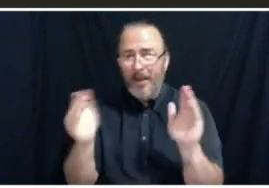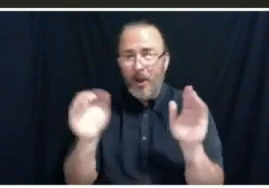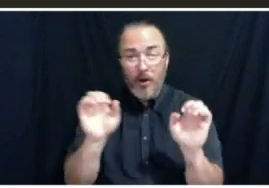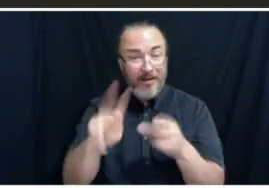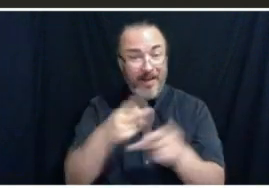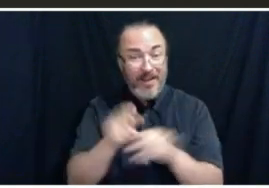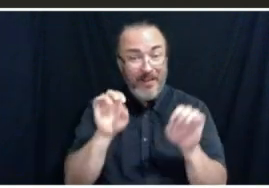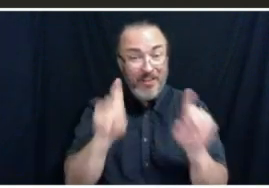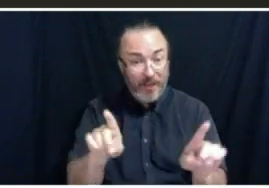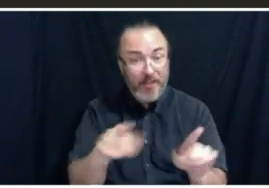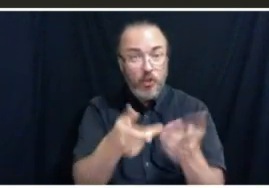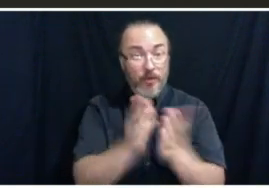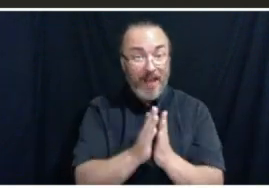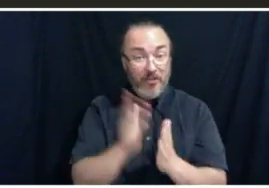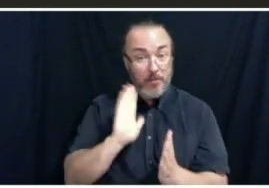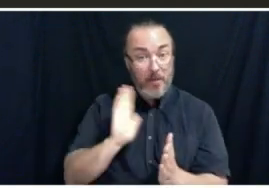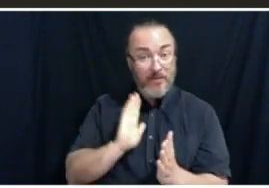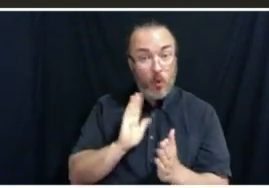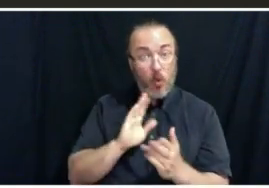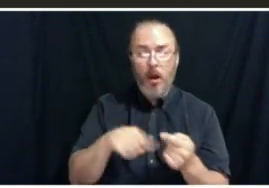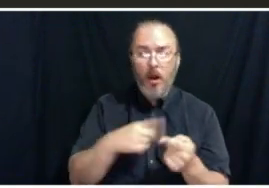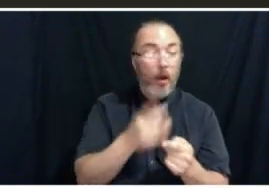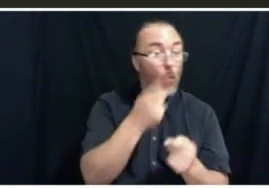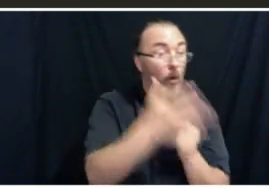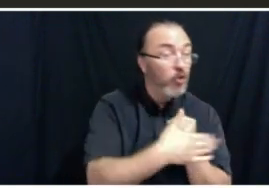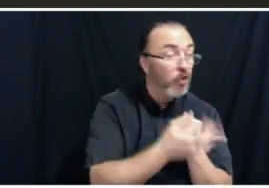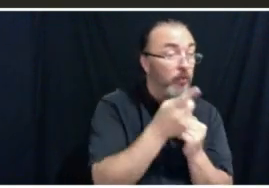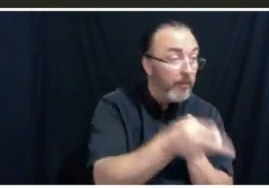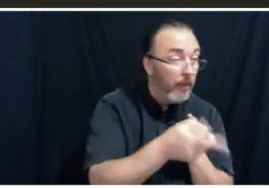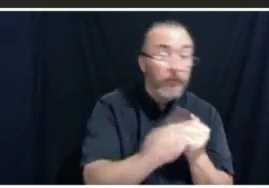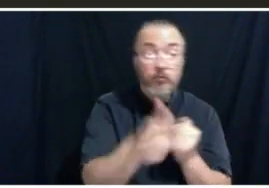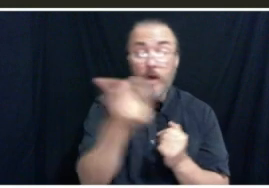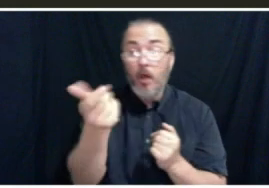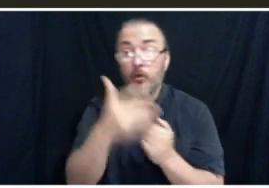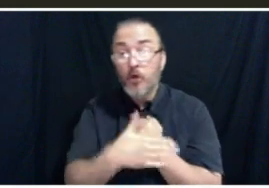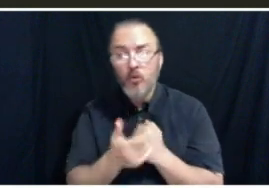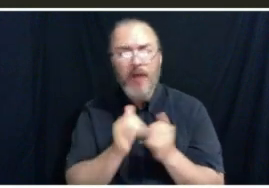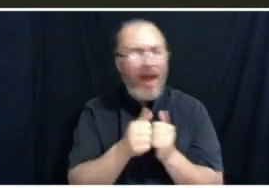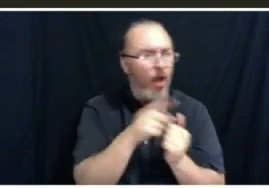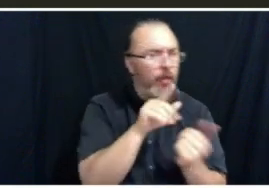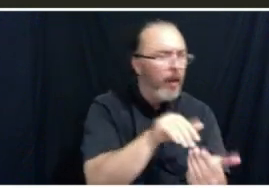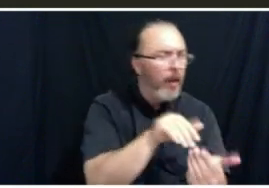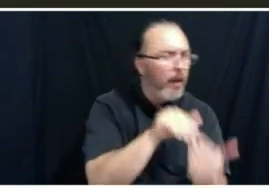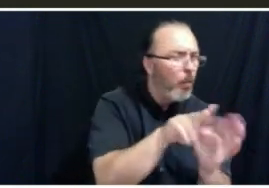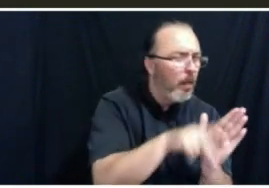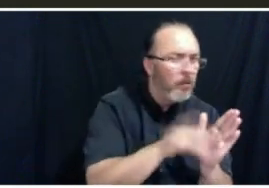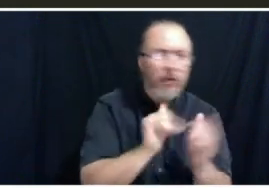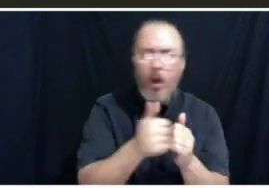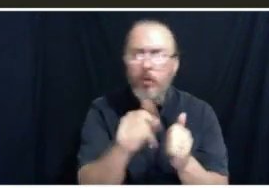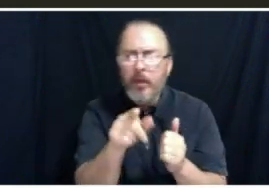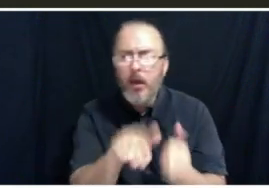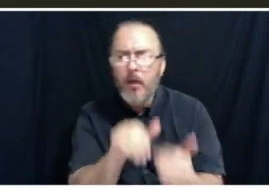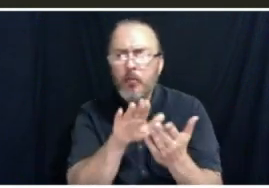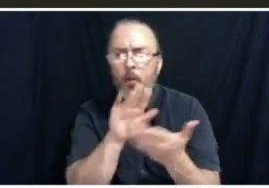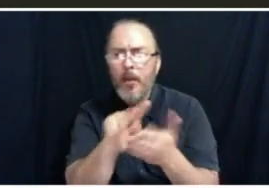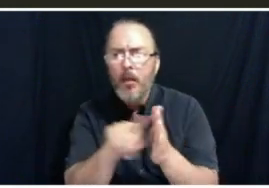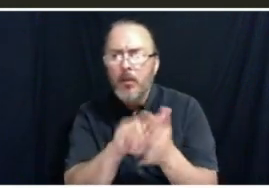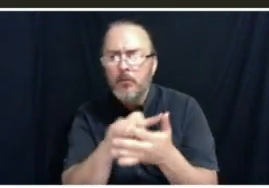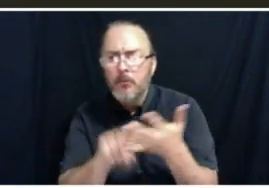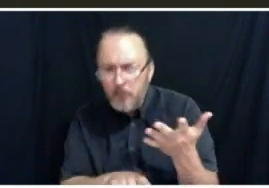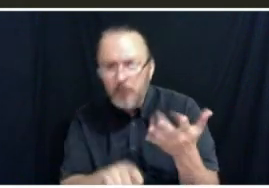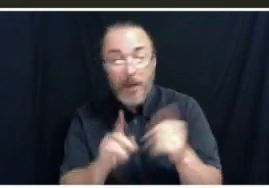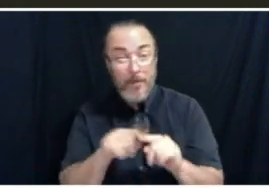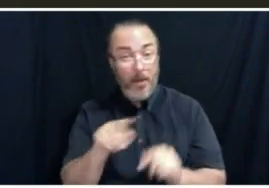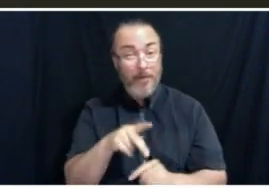or another, how does country X or Y approach one or the other education policy issue? In this first edition of PEER, we have